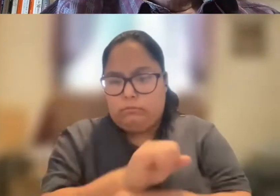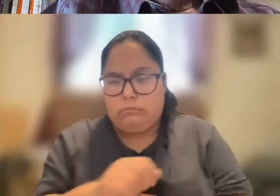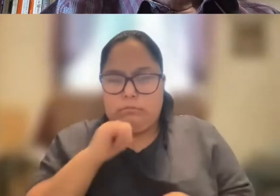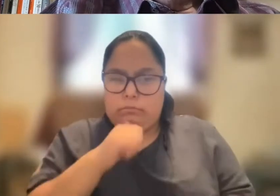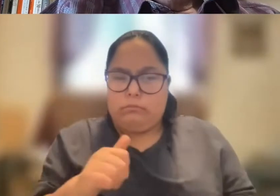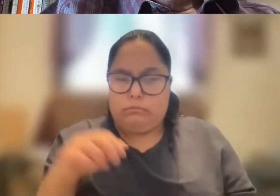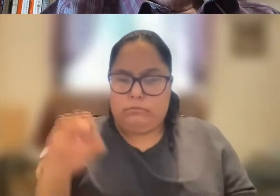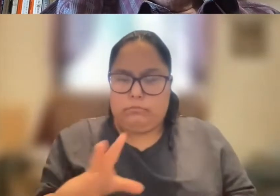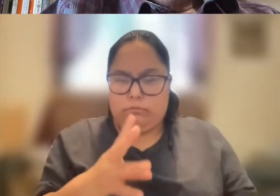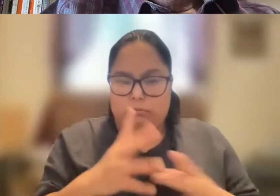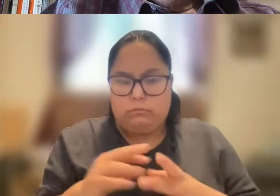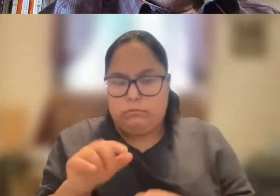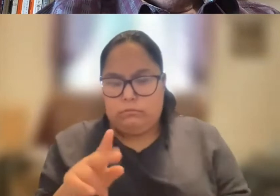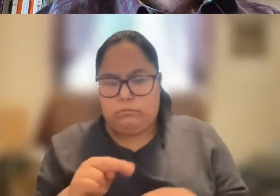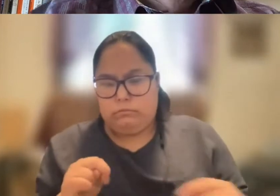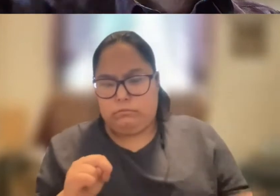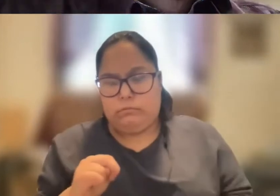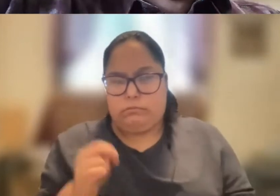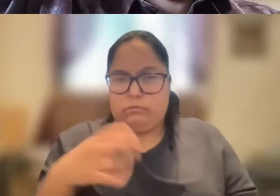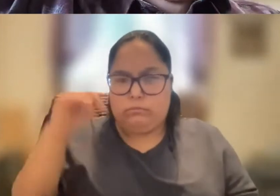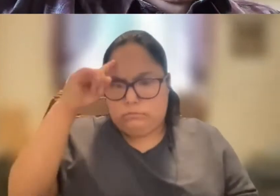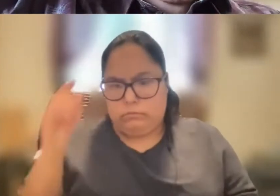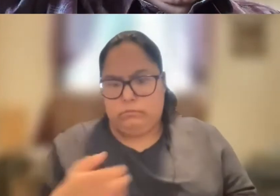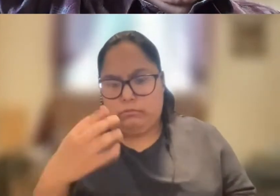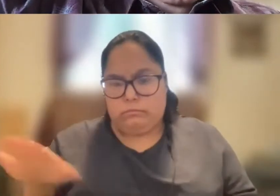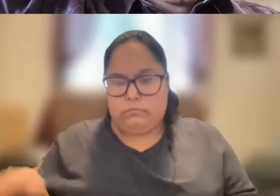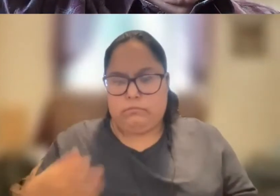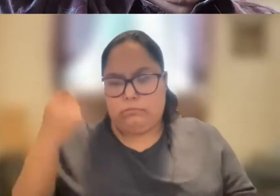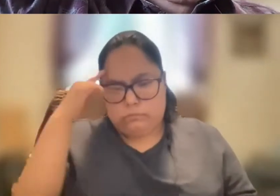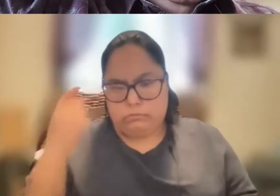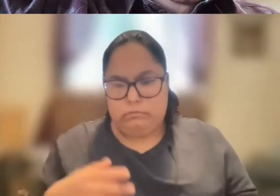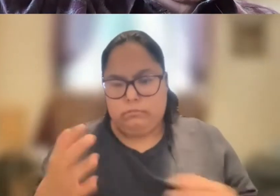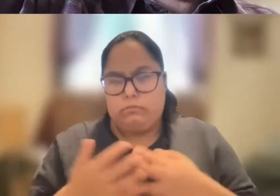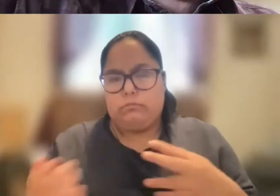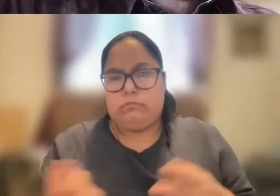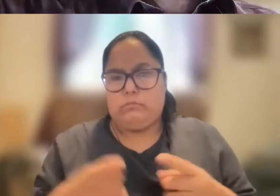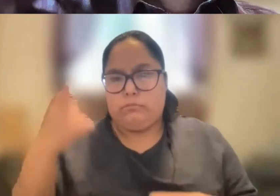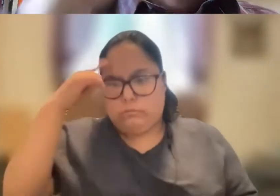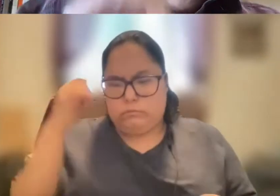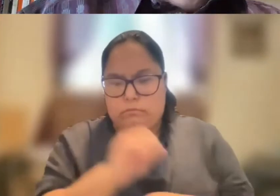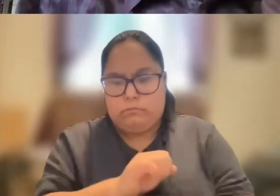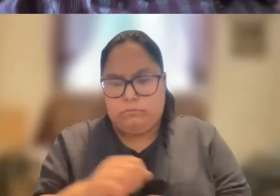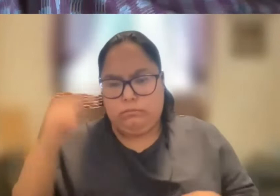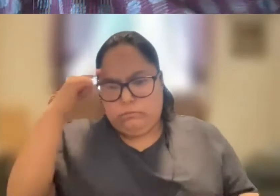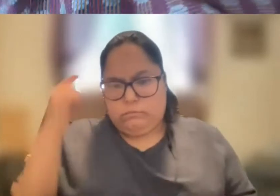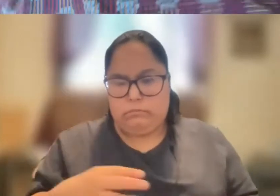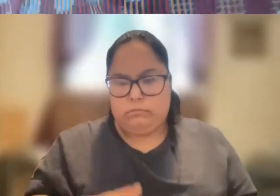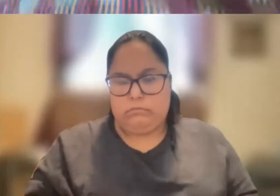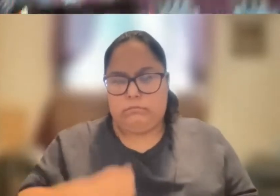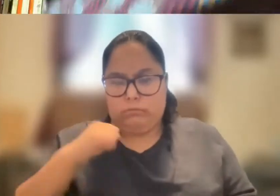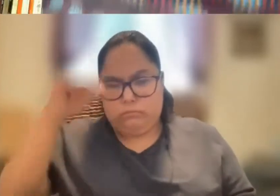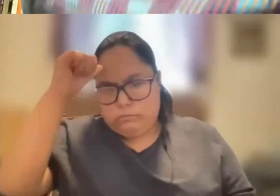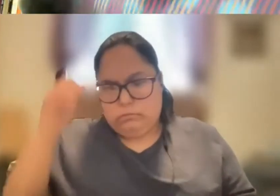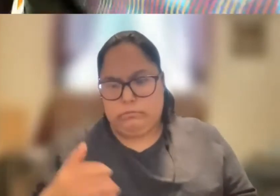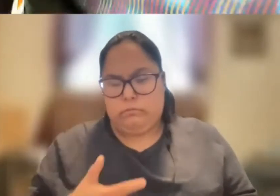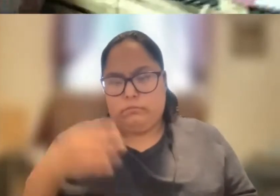not going to be in vain. I mean, passing this torch to this young sailor and the things that are being done, it's all worth it. I should be proud of the things that you